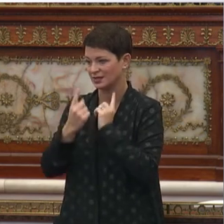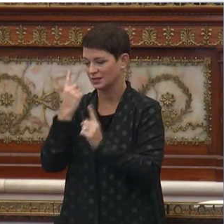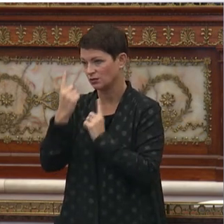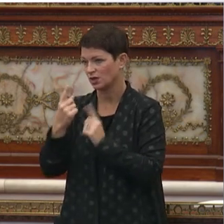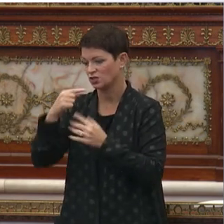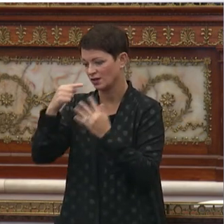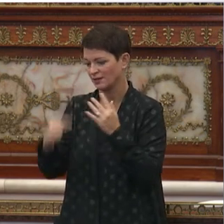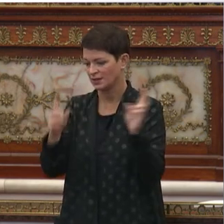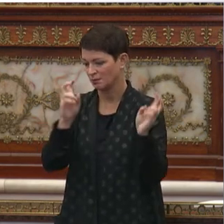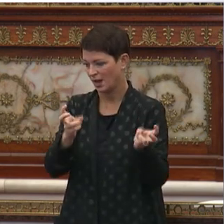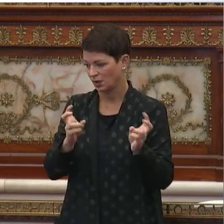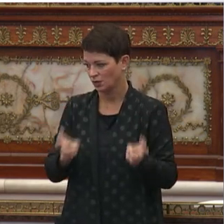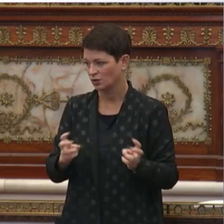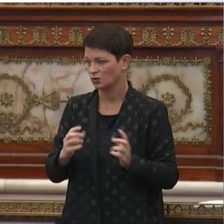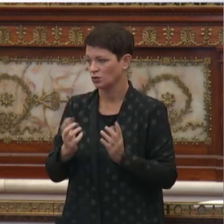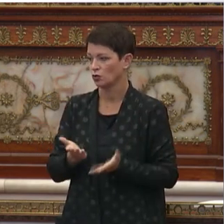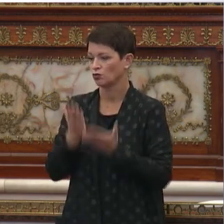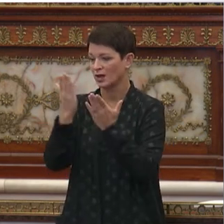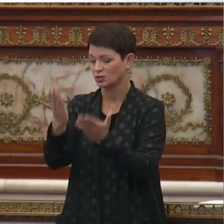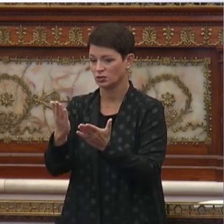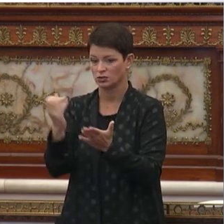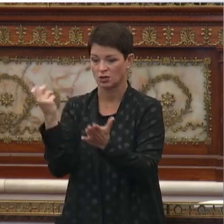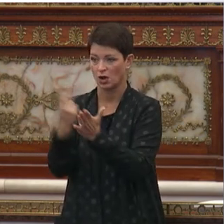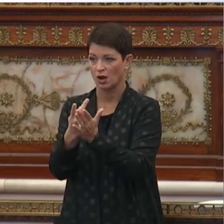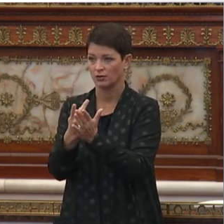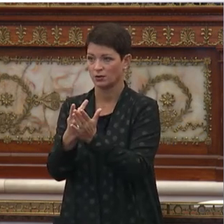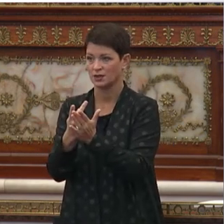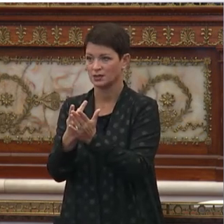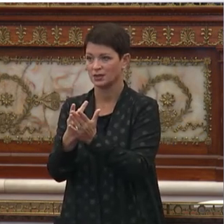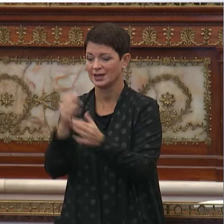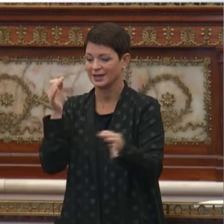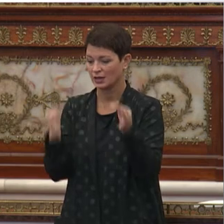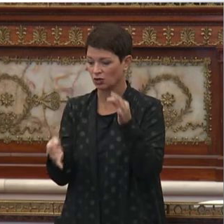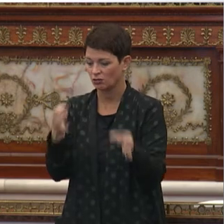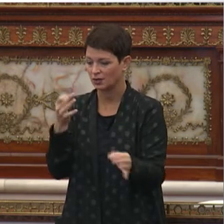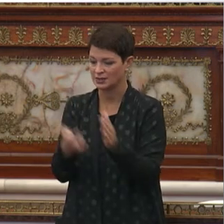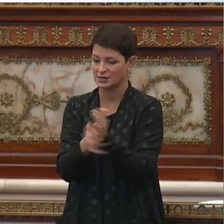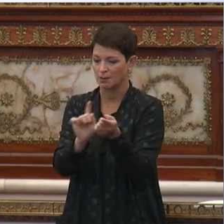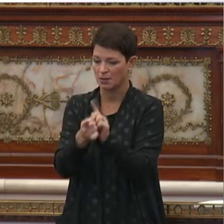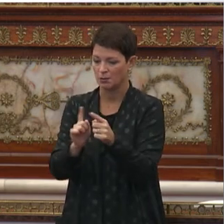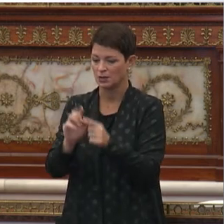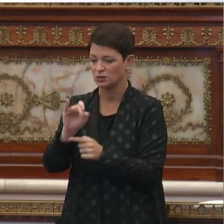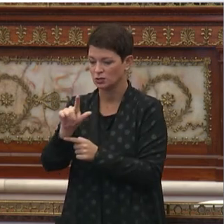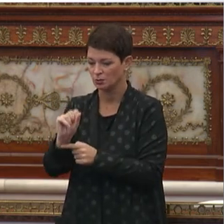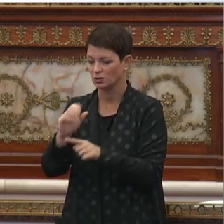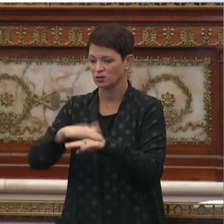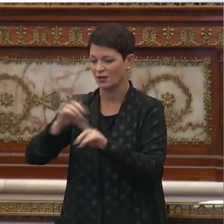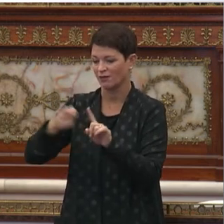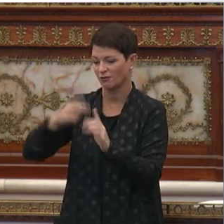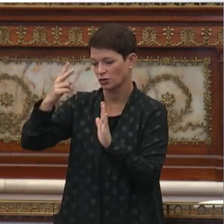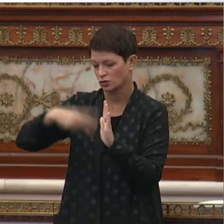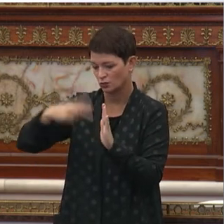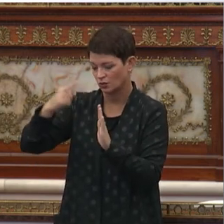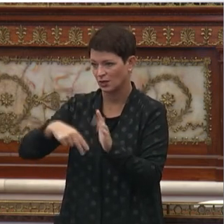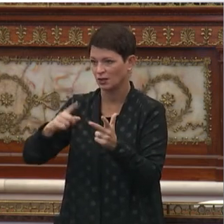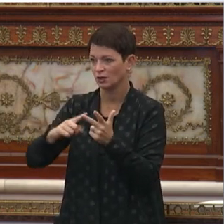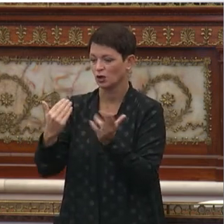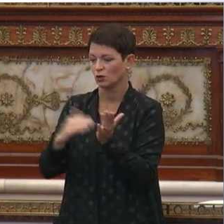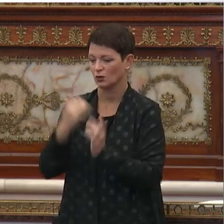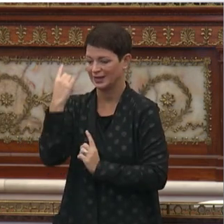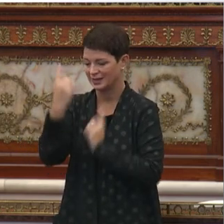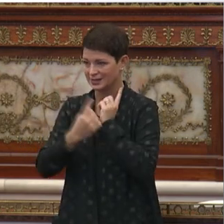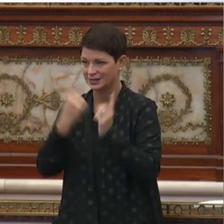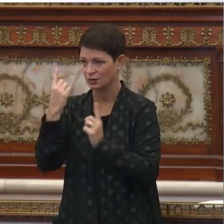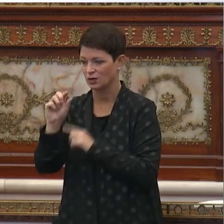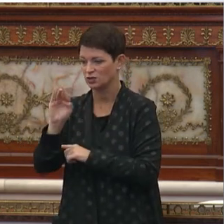those matters. Resolutions authorizing hearings, amendments to bills on first reading, the reconsideration